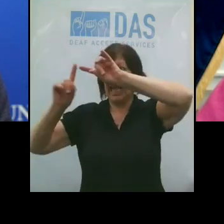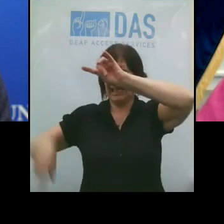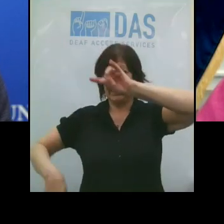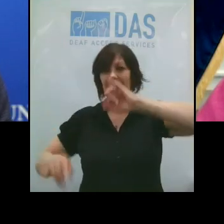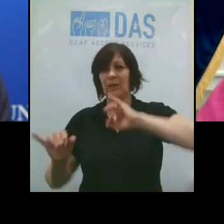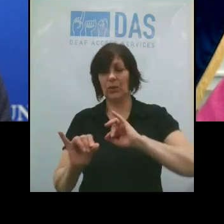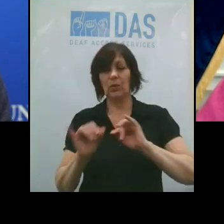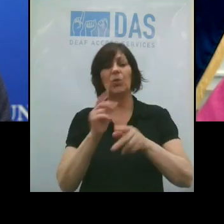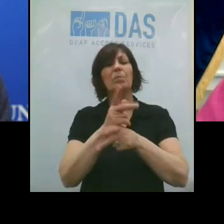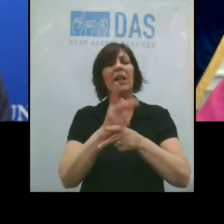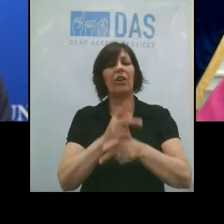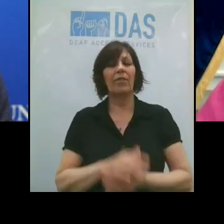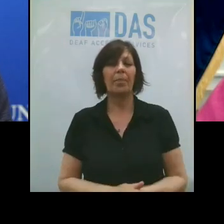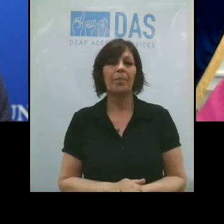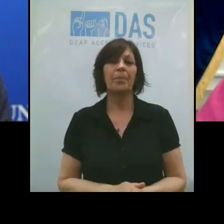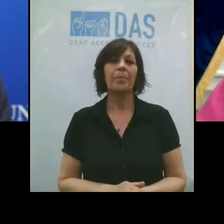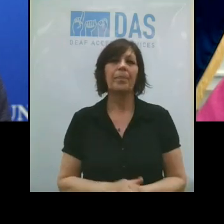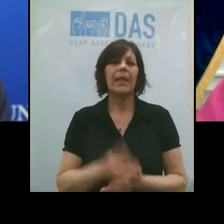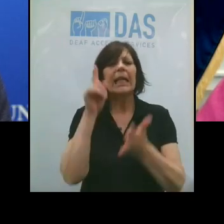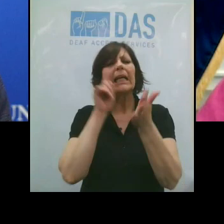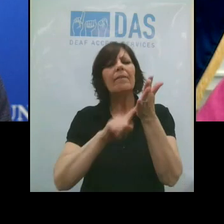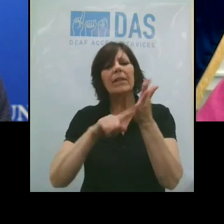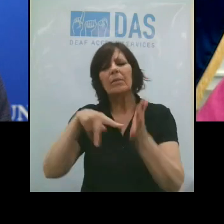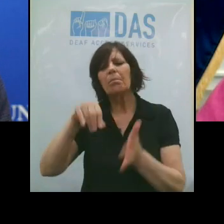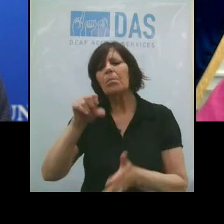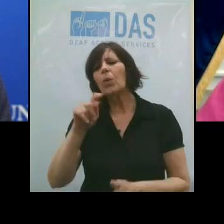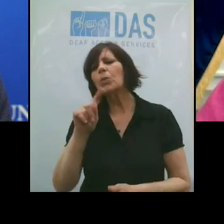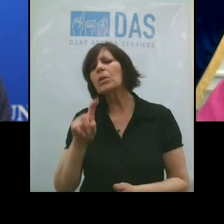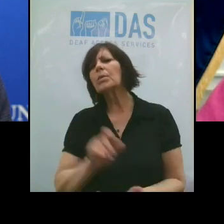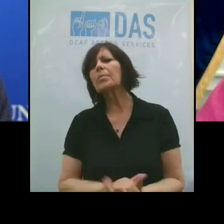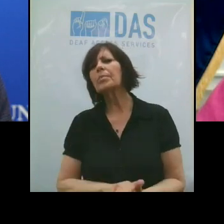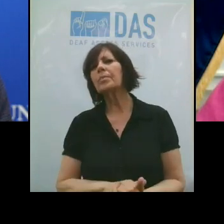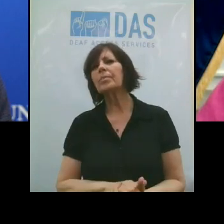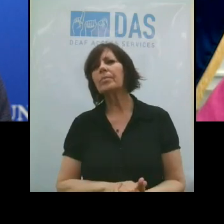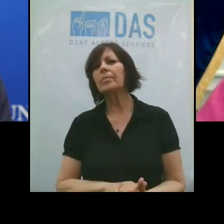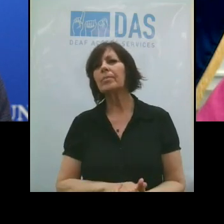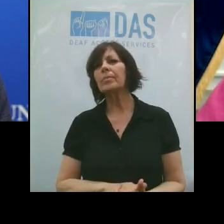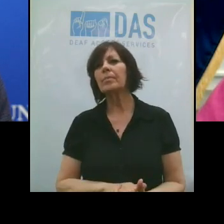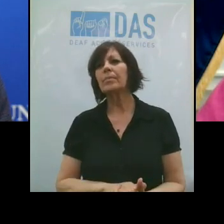there. Investigative Post. Anybody on from Investigative Post?